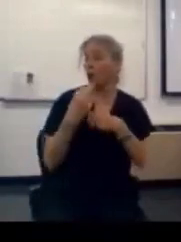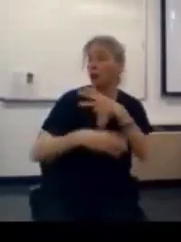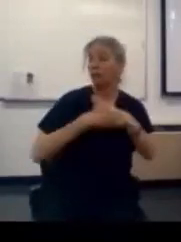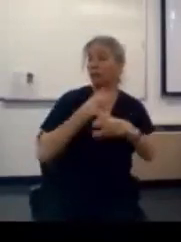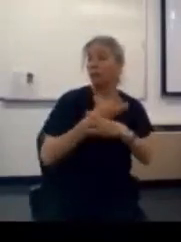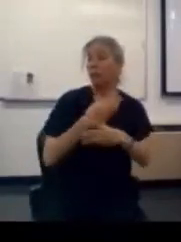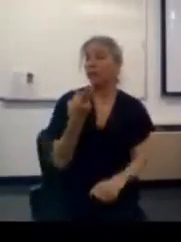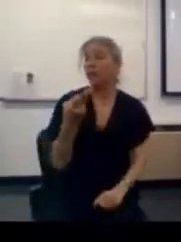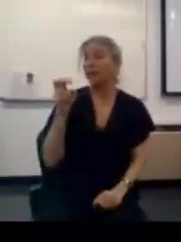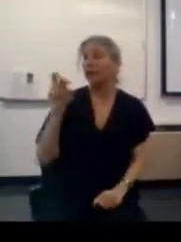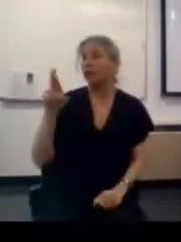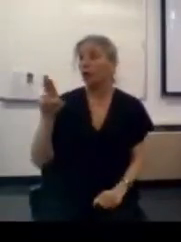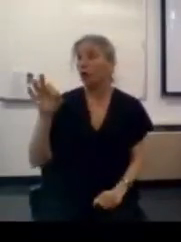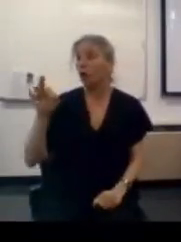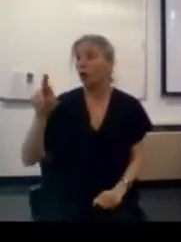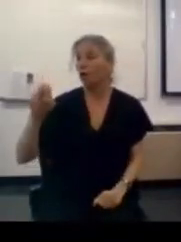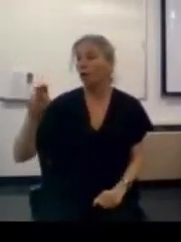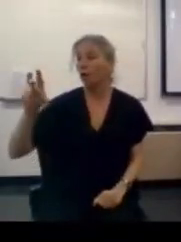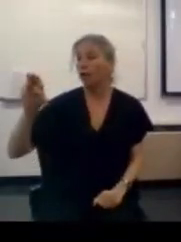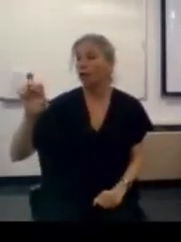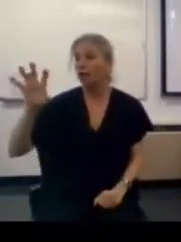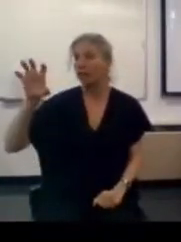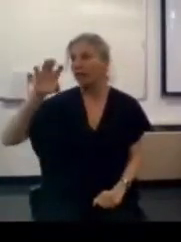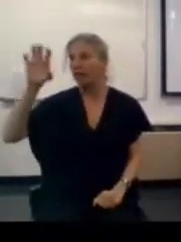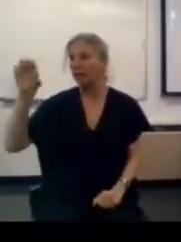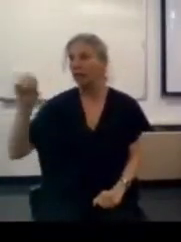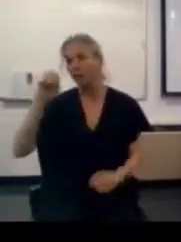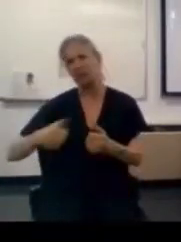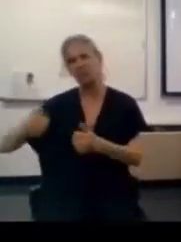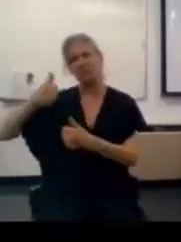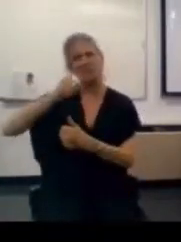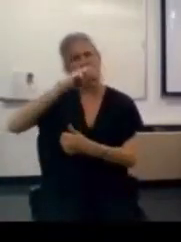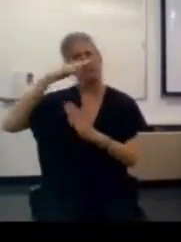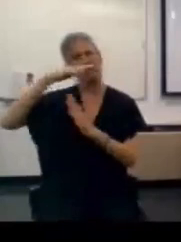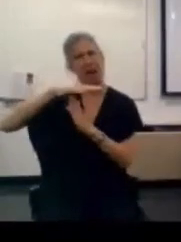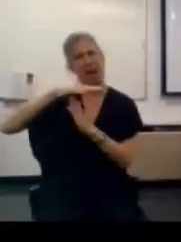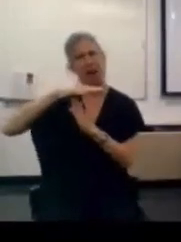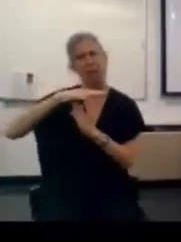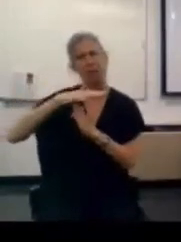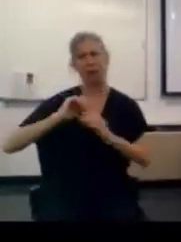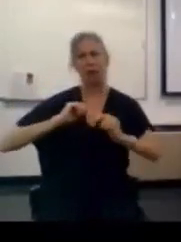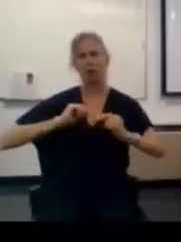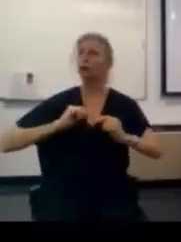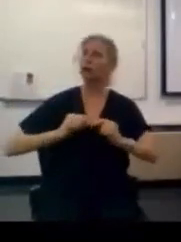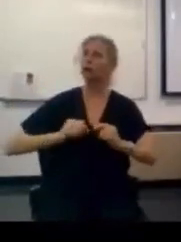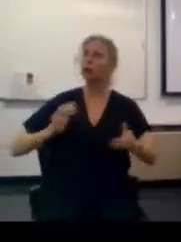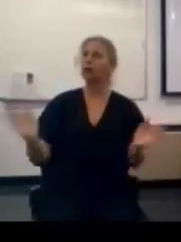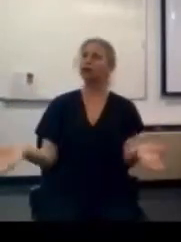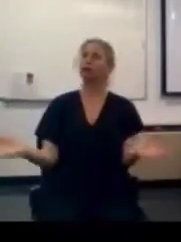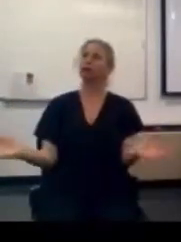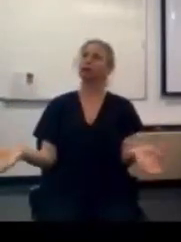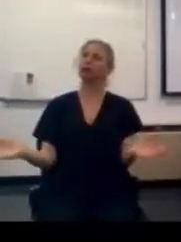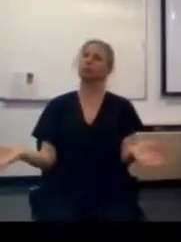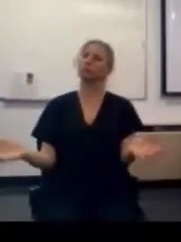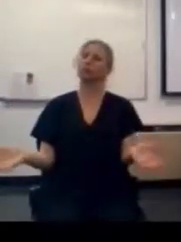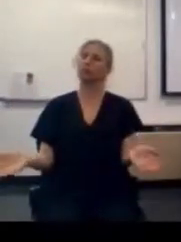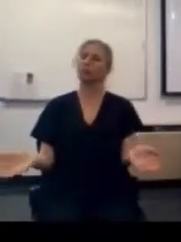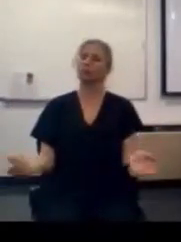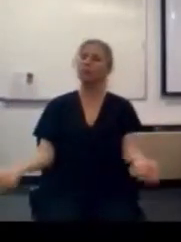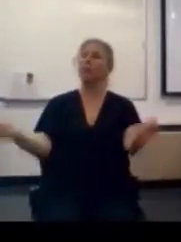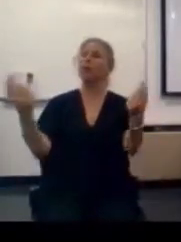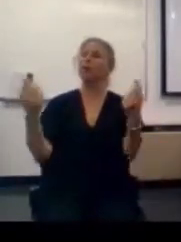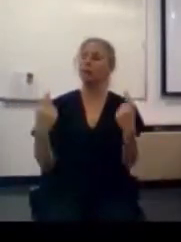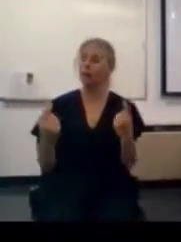allies, both from the world of HR Fortune 500 companies, who will engage in a fireside